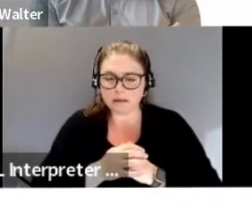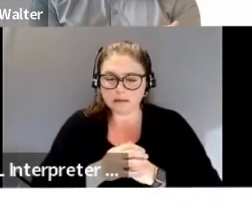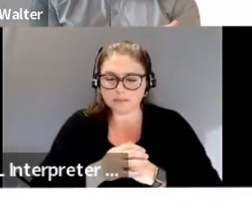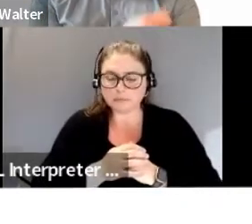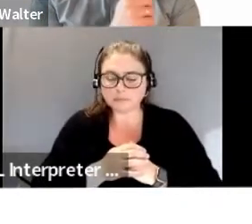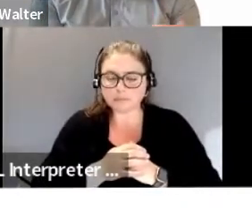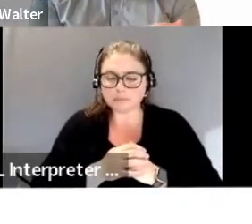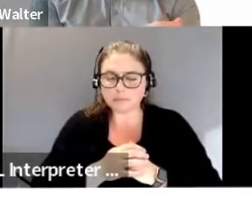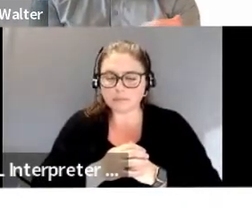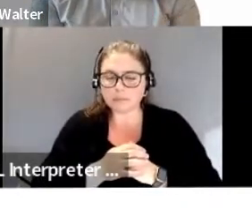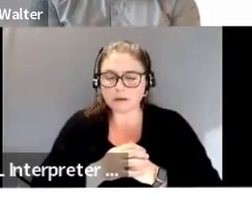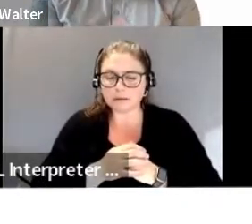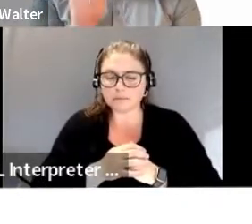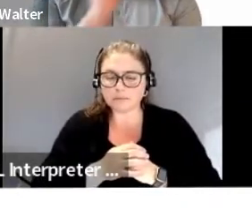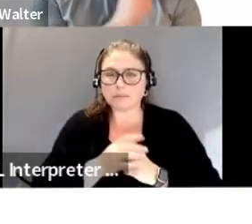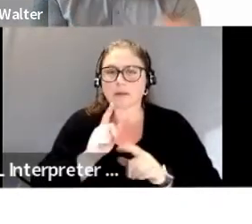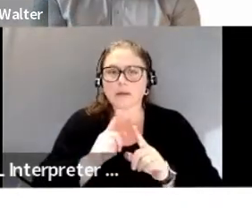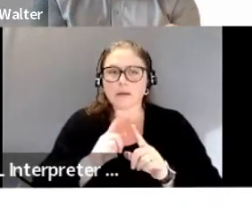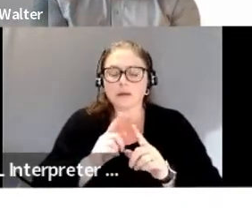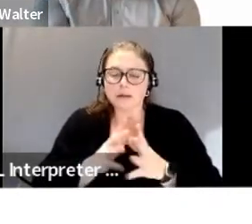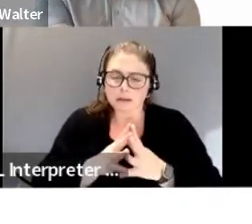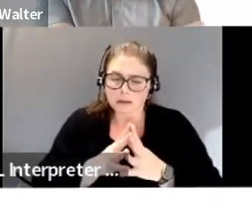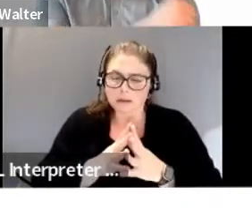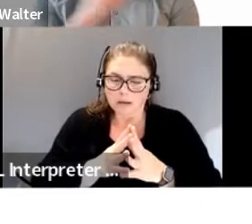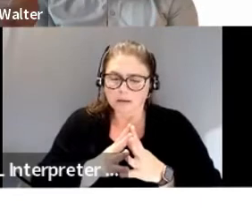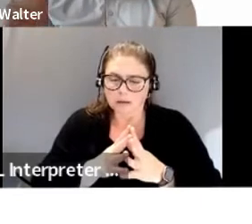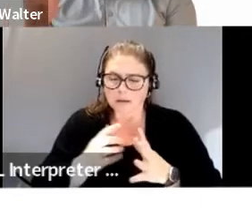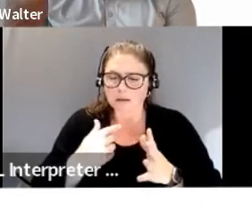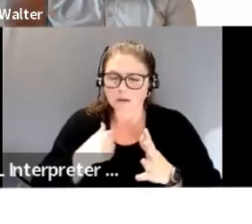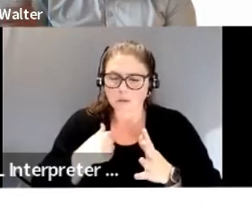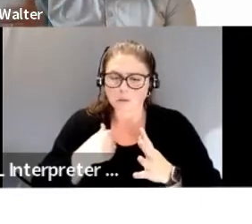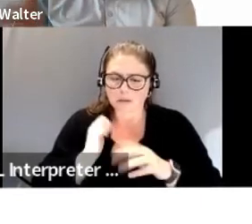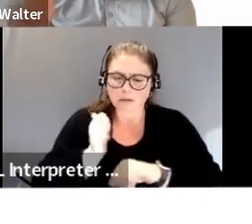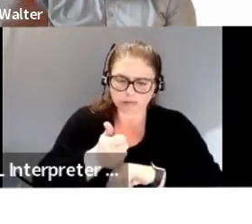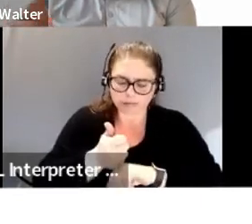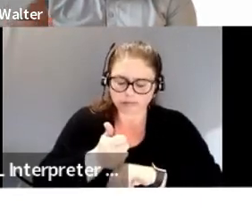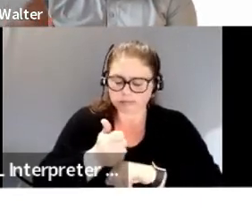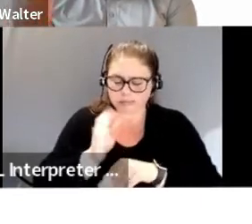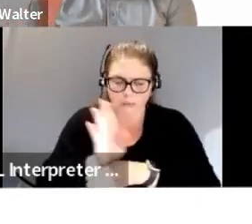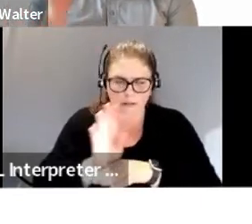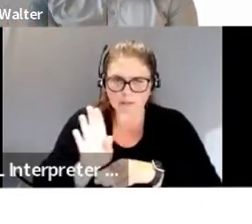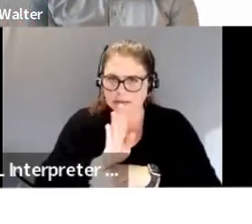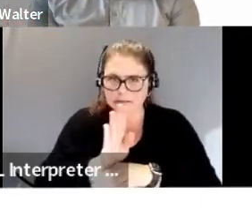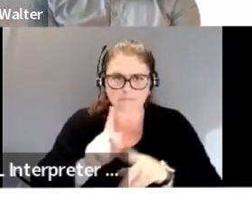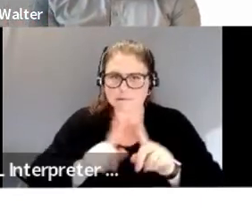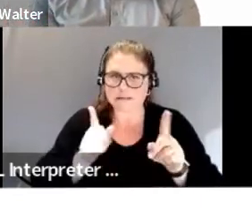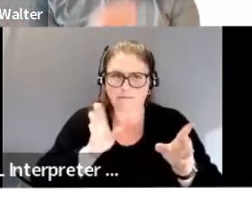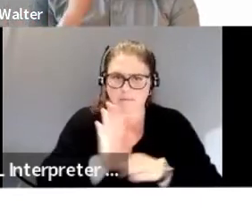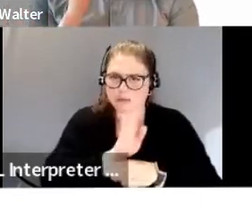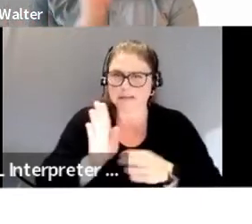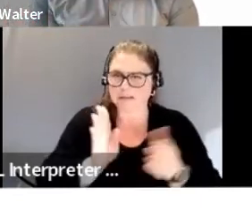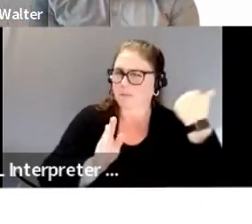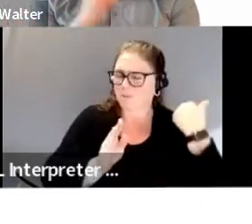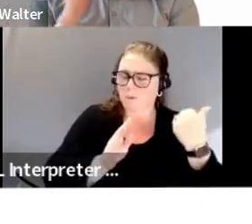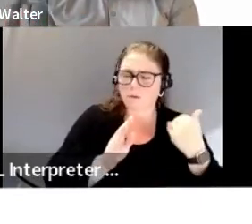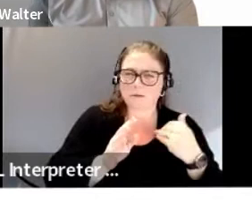the founding team of Pocketed. We were actually building a completely separate business, and that business was a software business